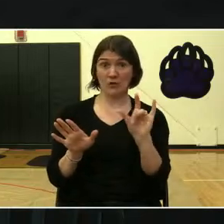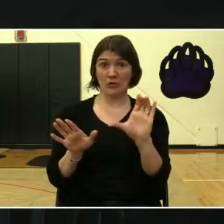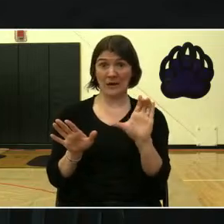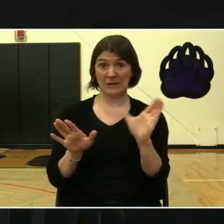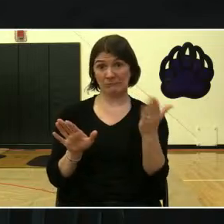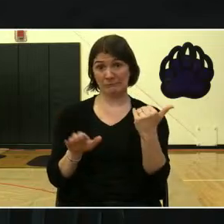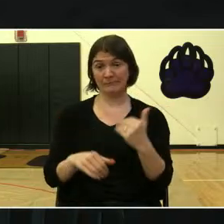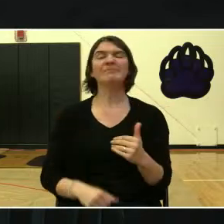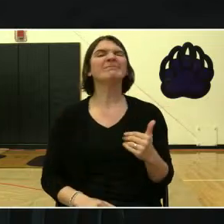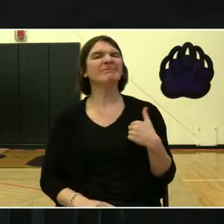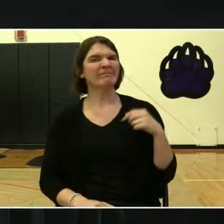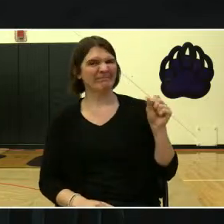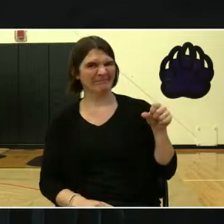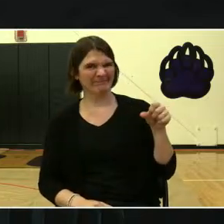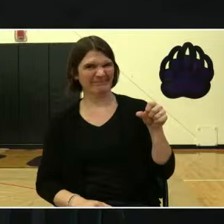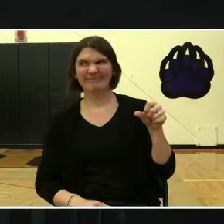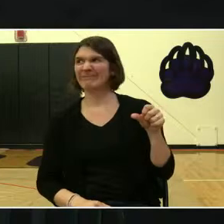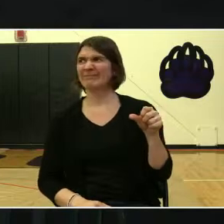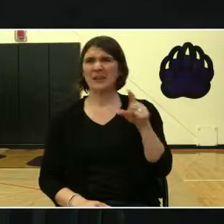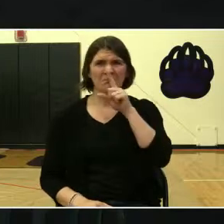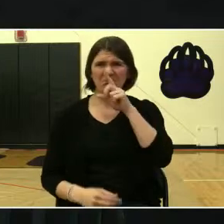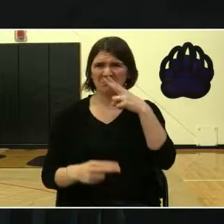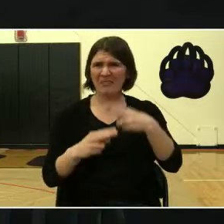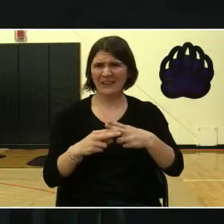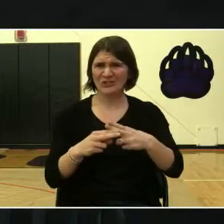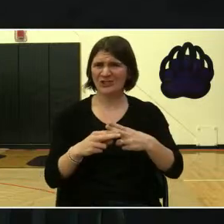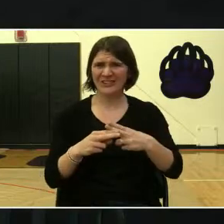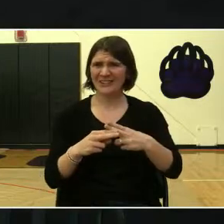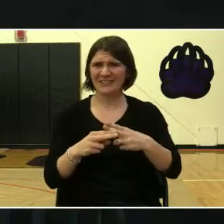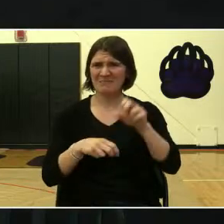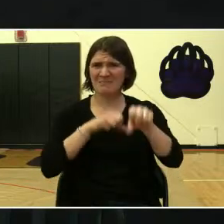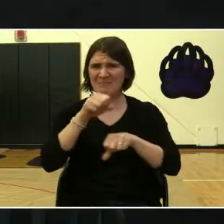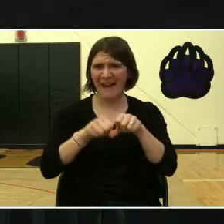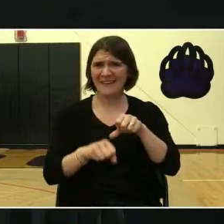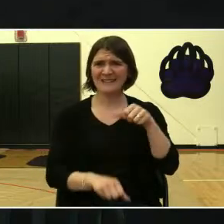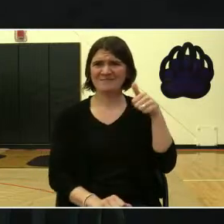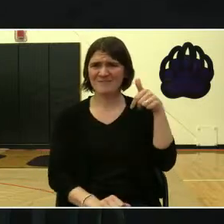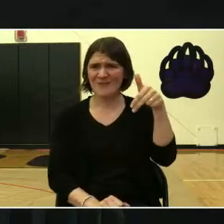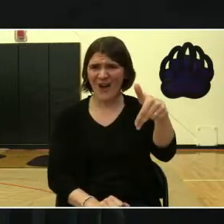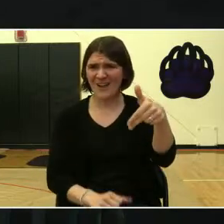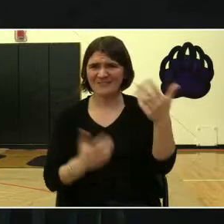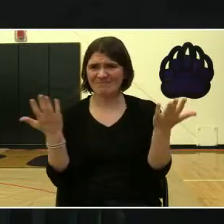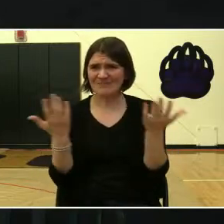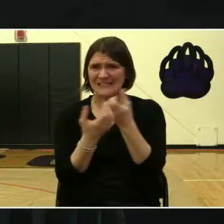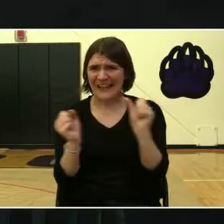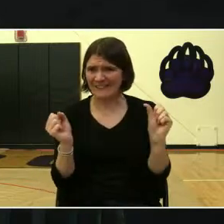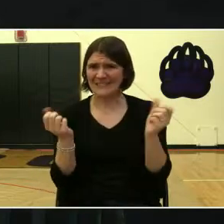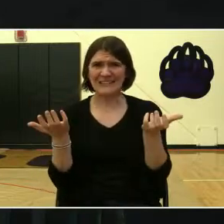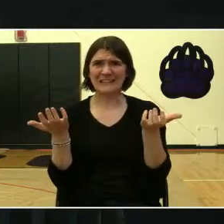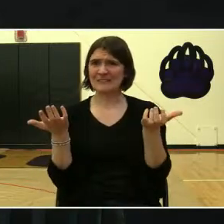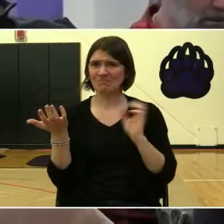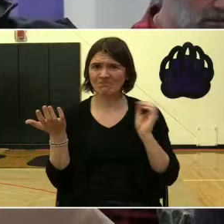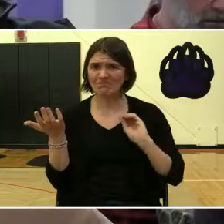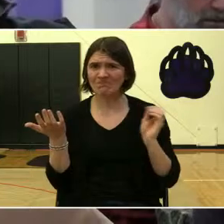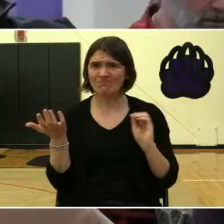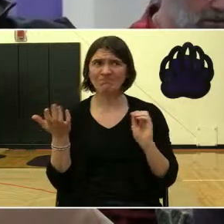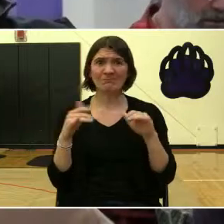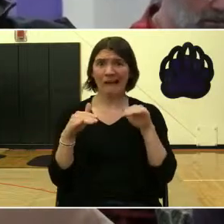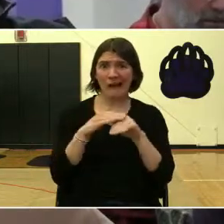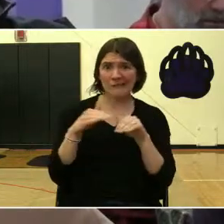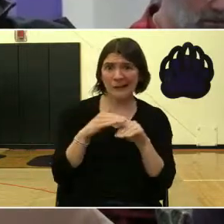please hi I heard nothing about uh bicycle or pedestrian safety or um